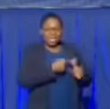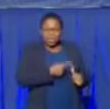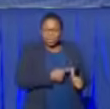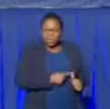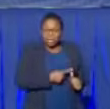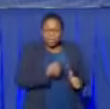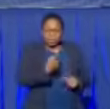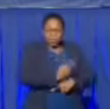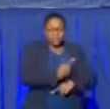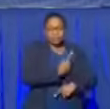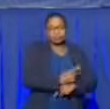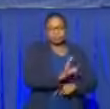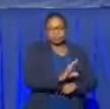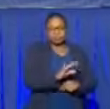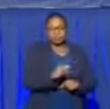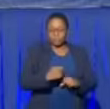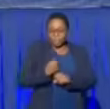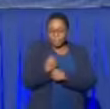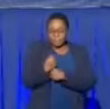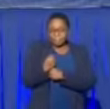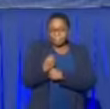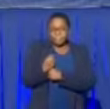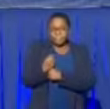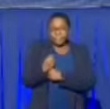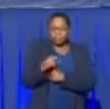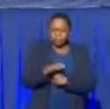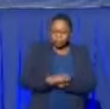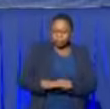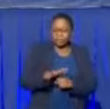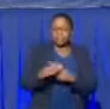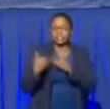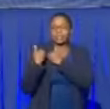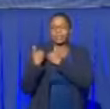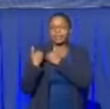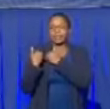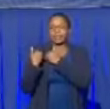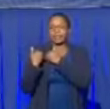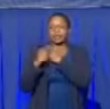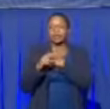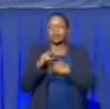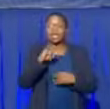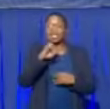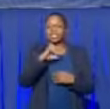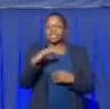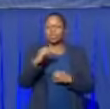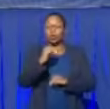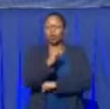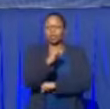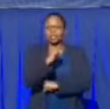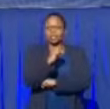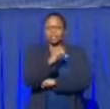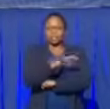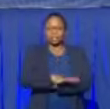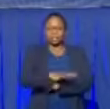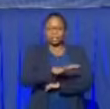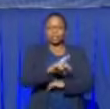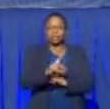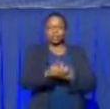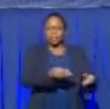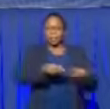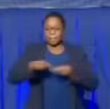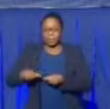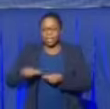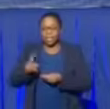be transported for safe storage, reintroduced at the voting station on the 29th, verification